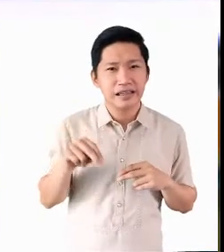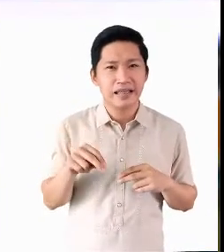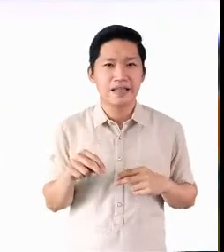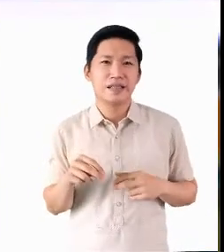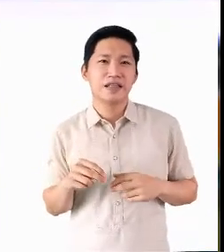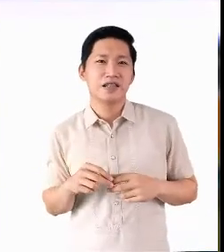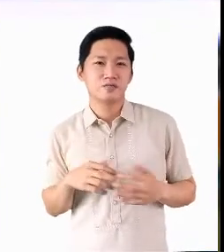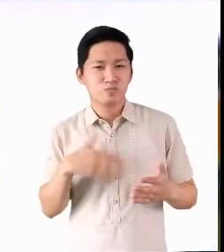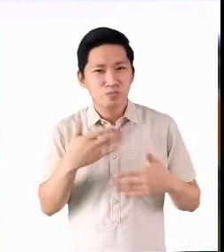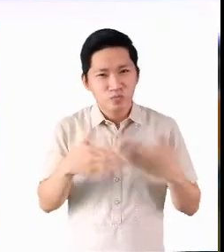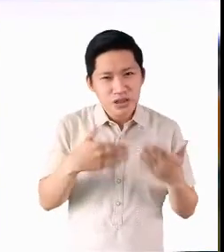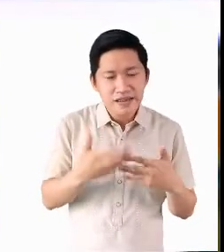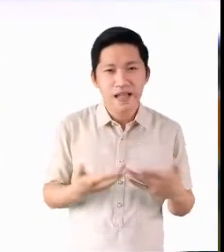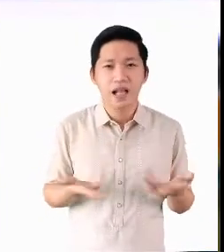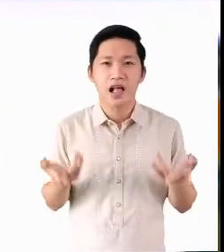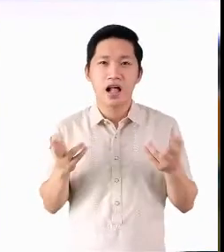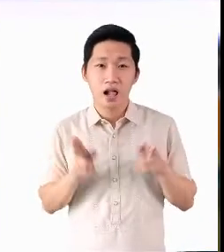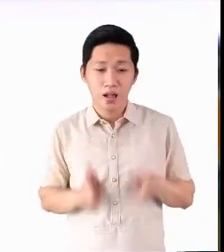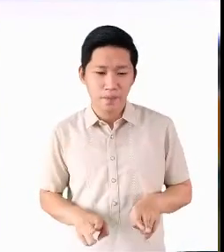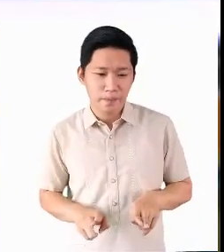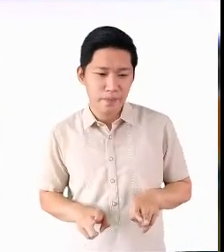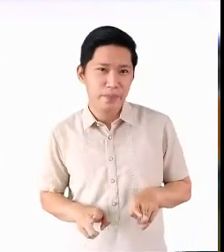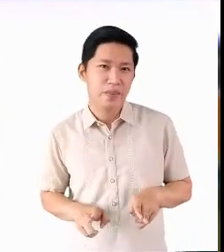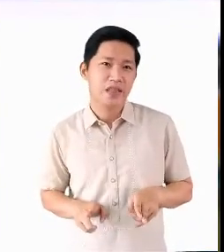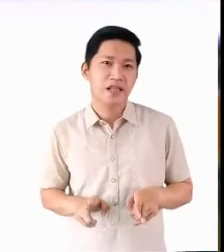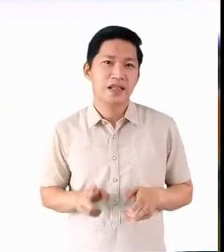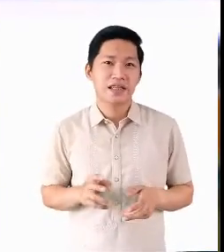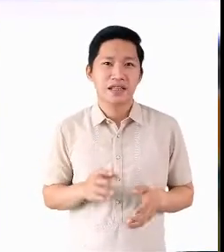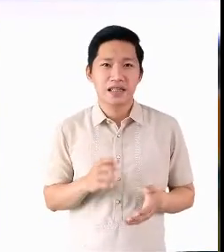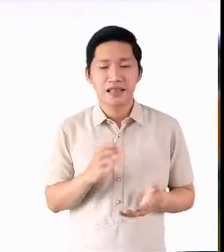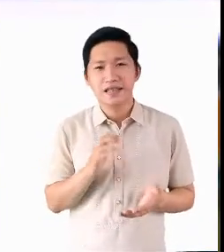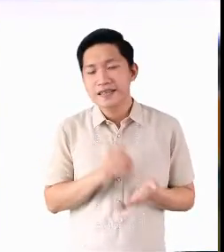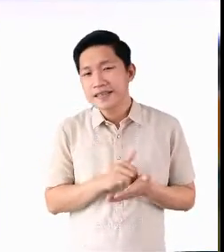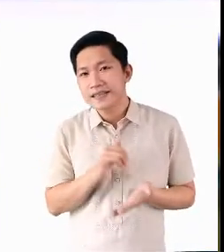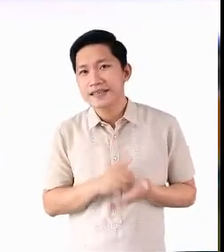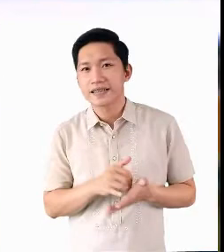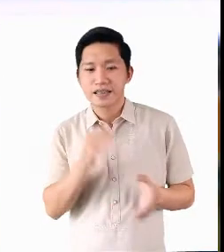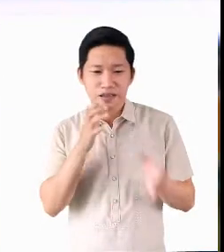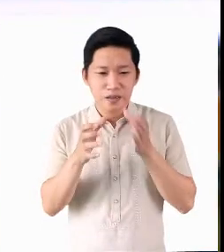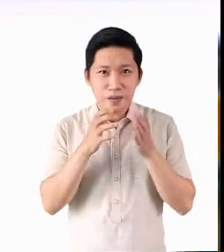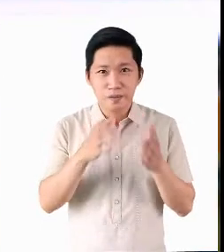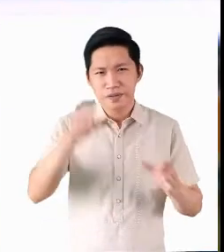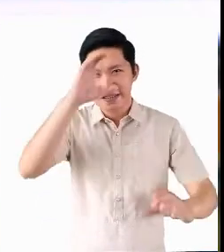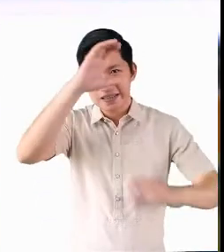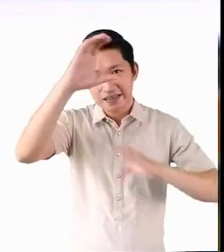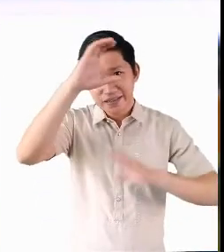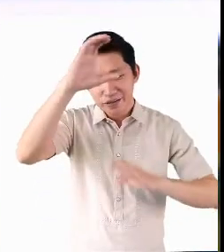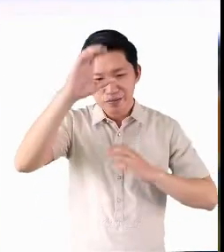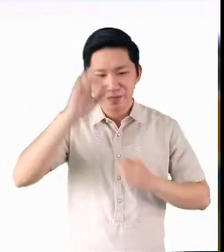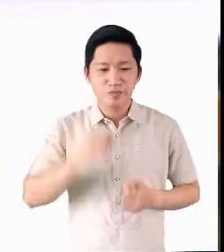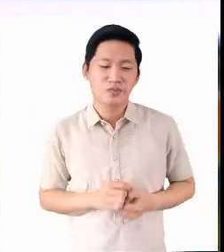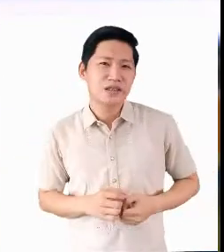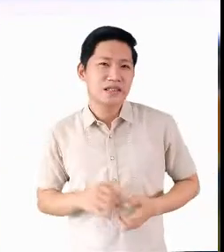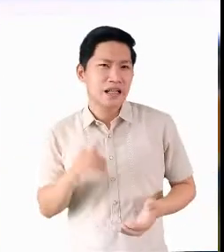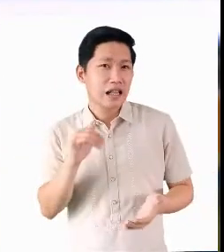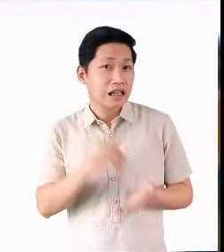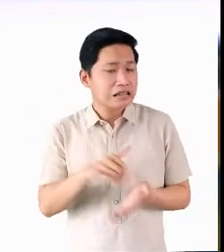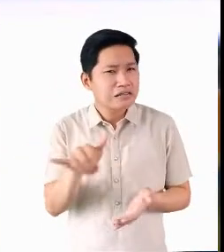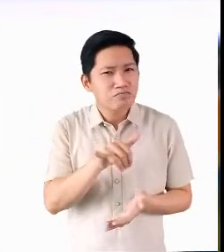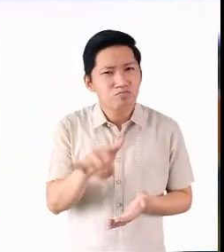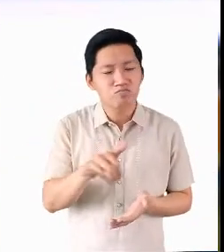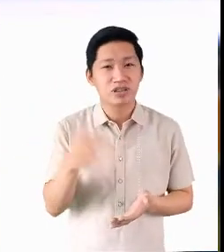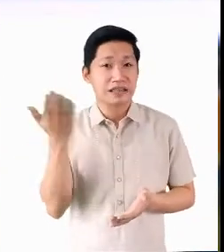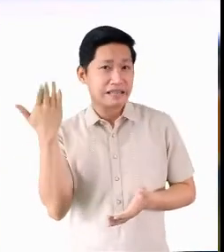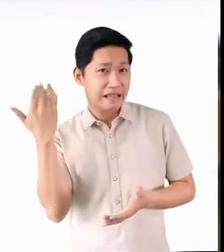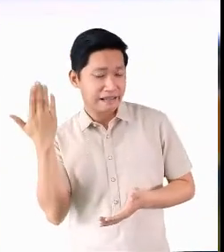factors. When this happens, there is a communication breakdown. Just like what happened to us